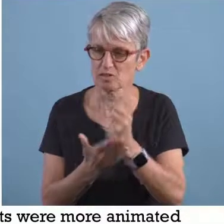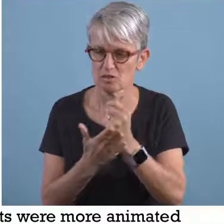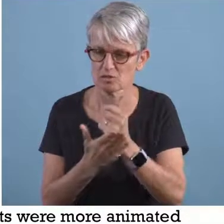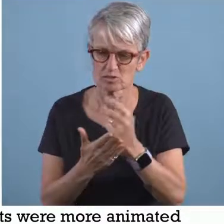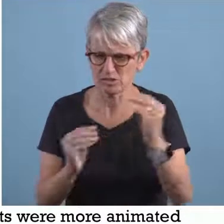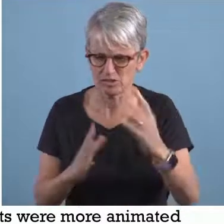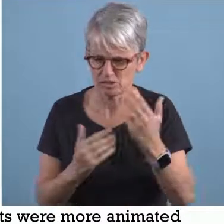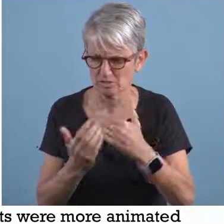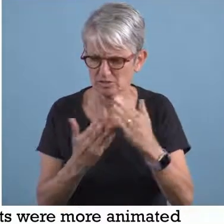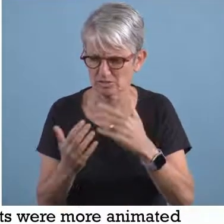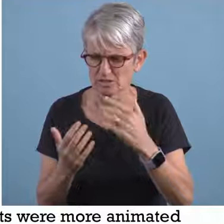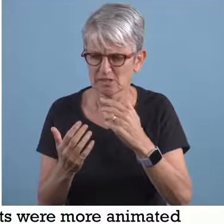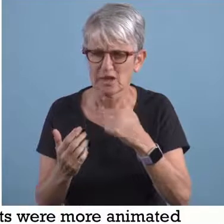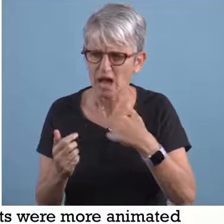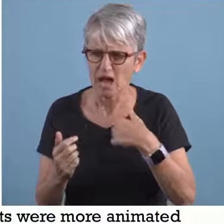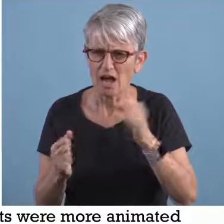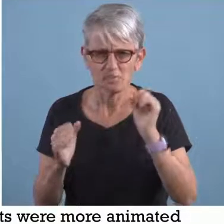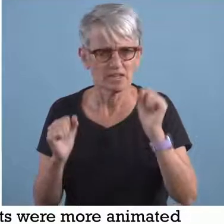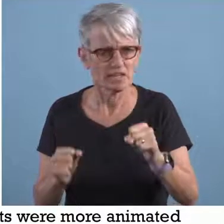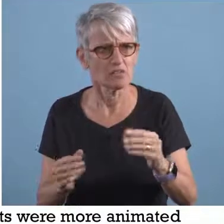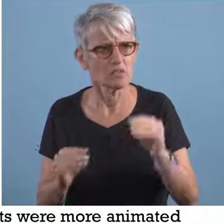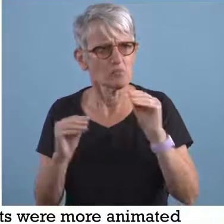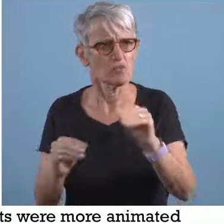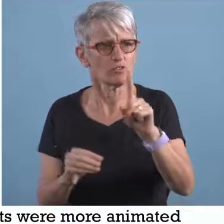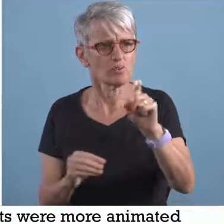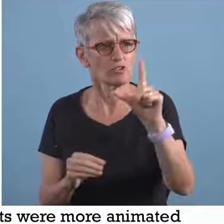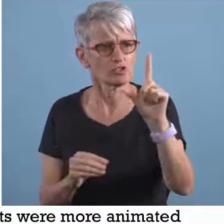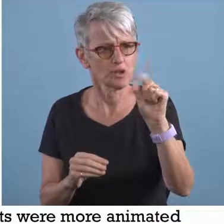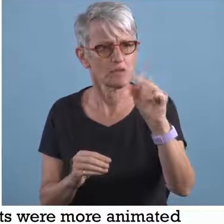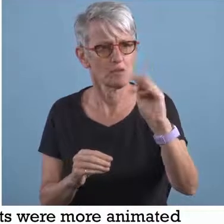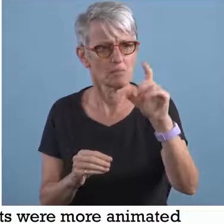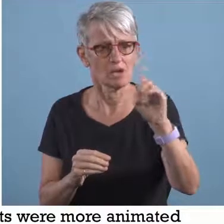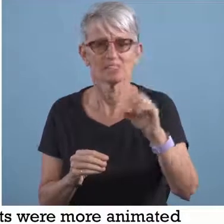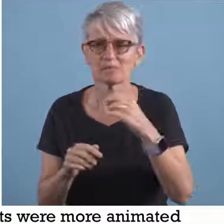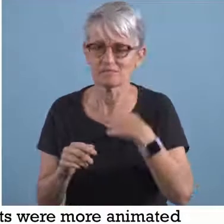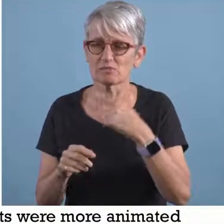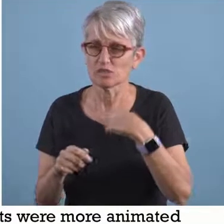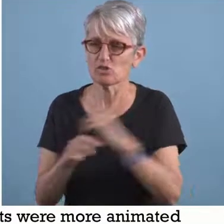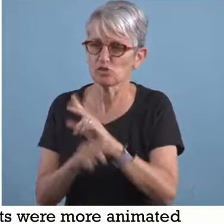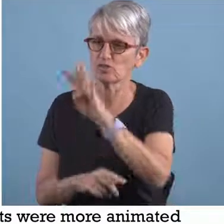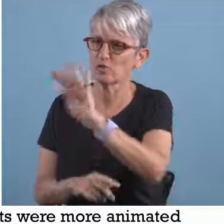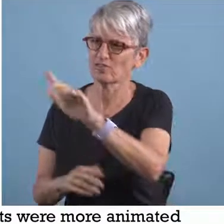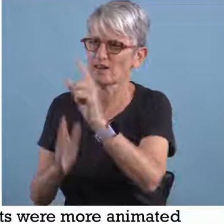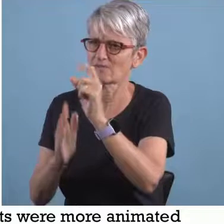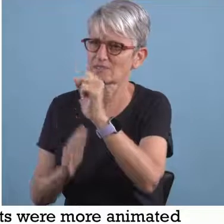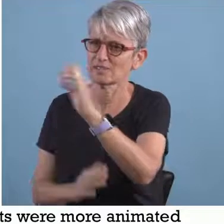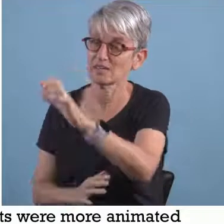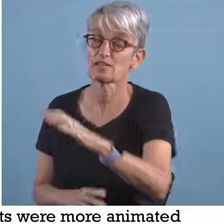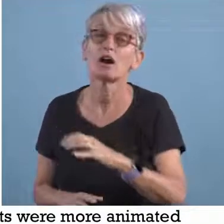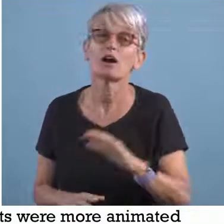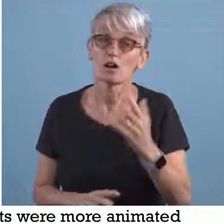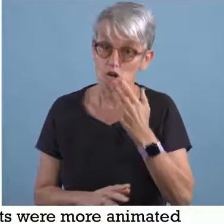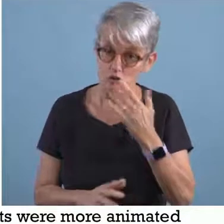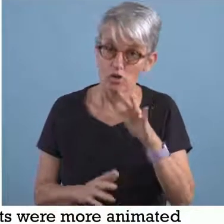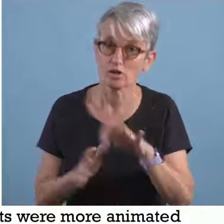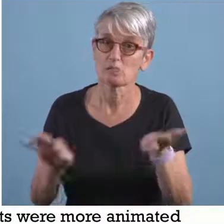who it was, said, "I can move 120 miles in 45 seconds. Now that really resonates in Colorado. We have